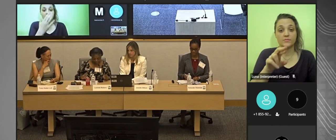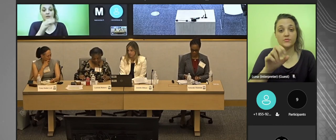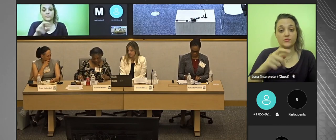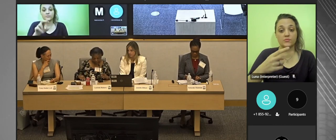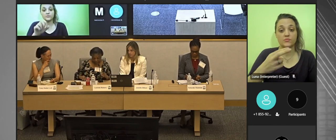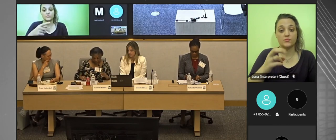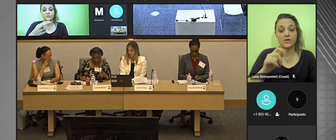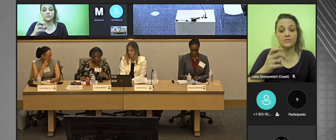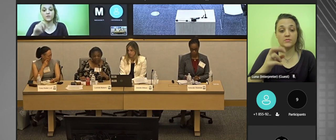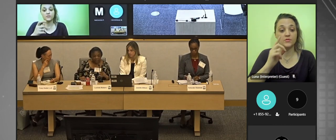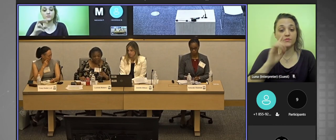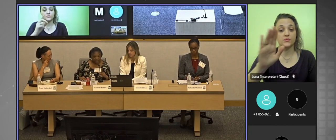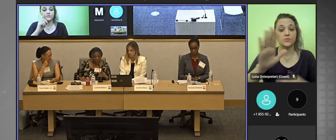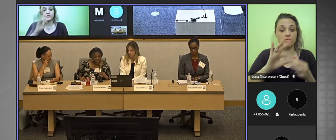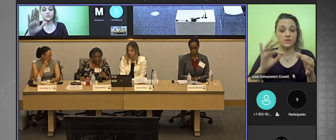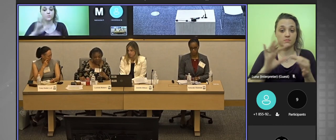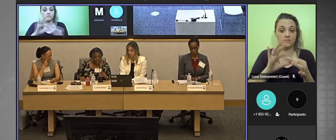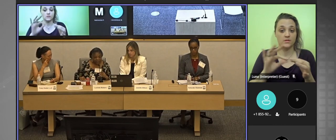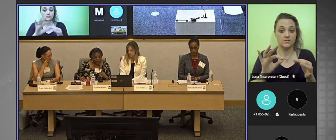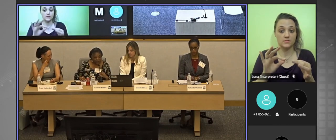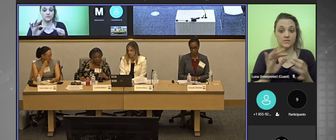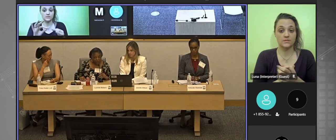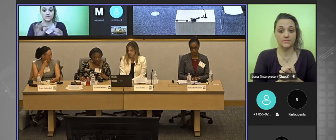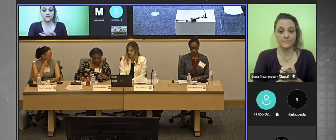Thank you, Mr. Prosper, for those comments.